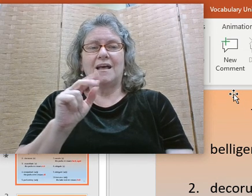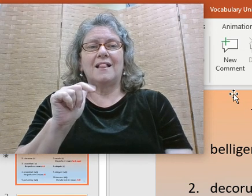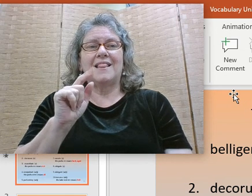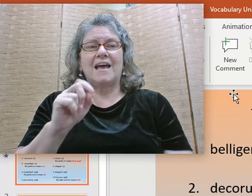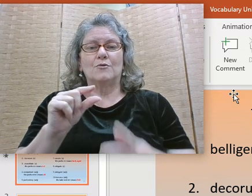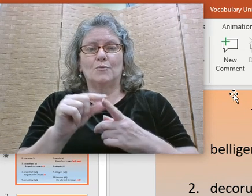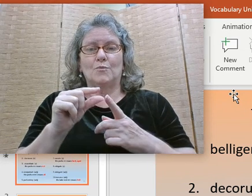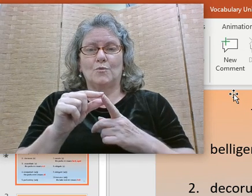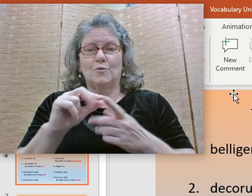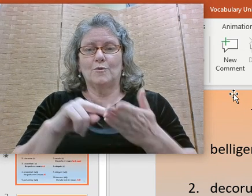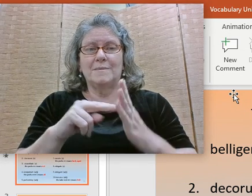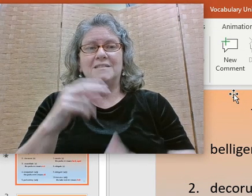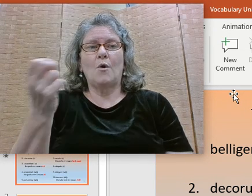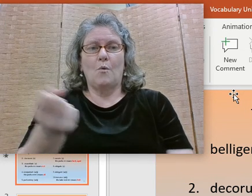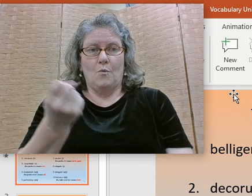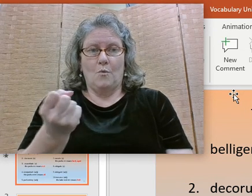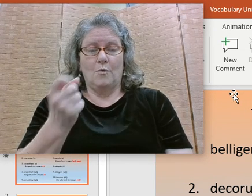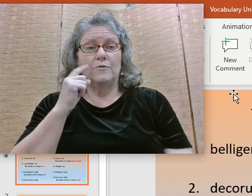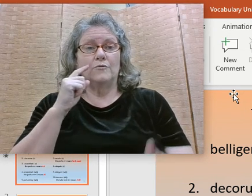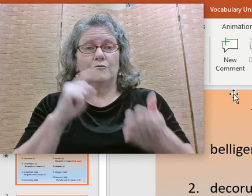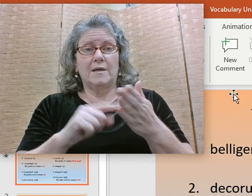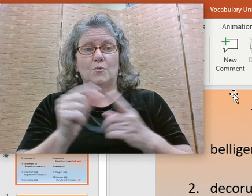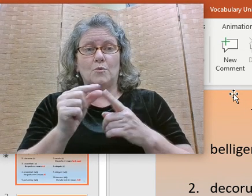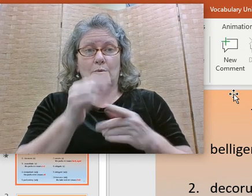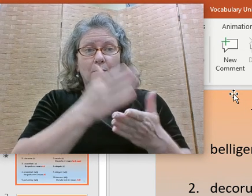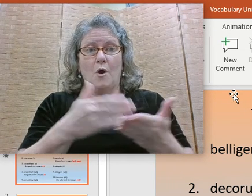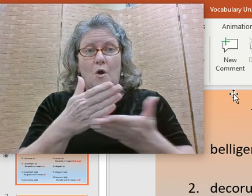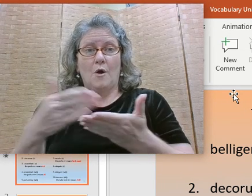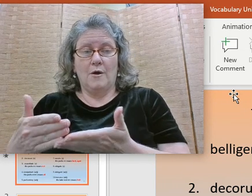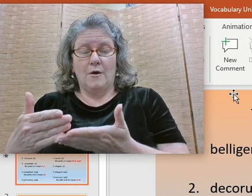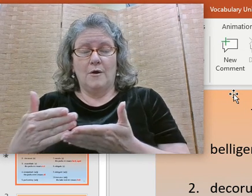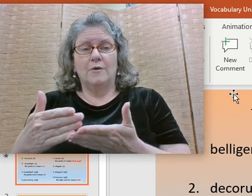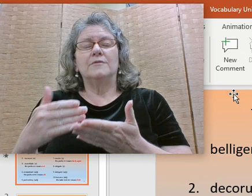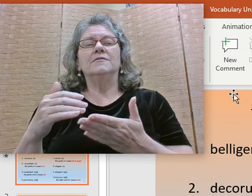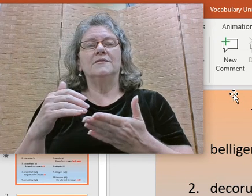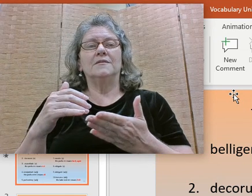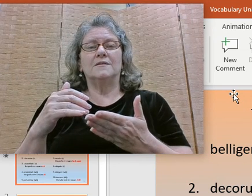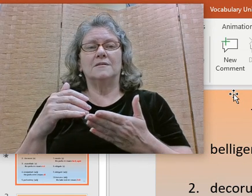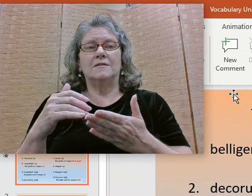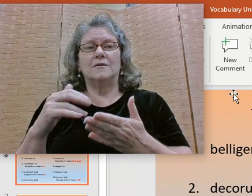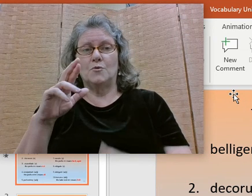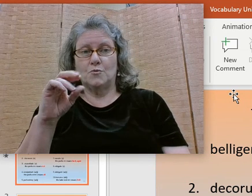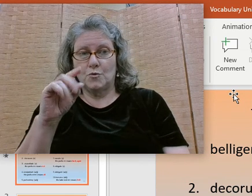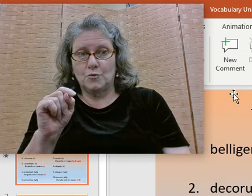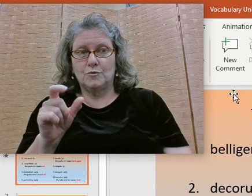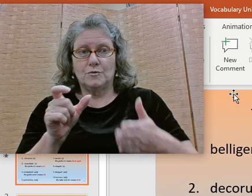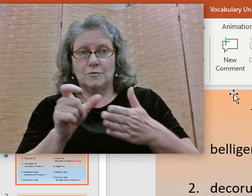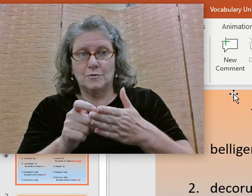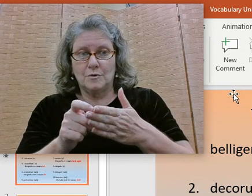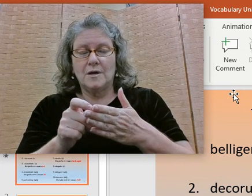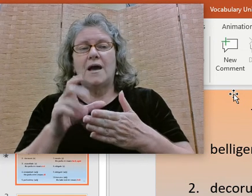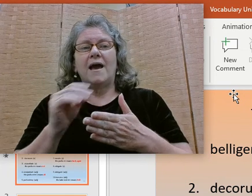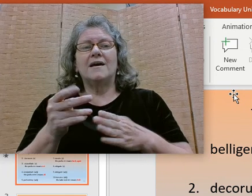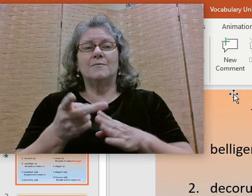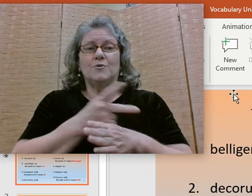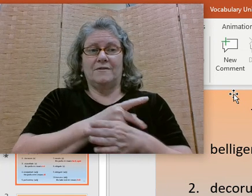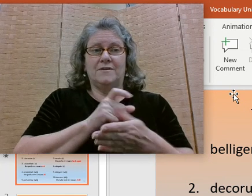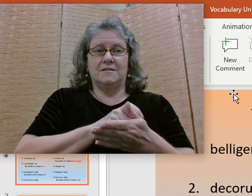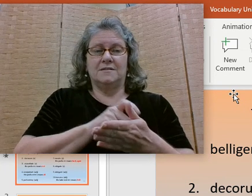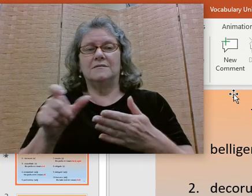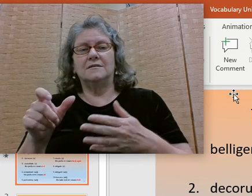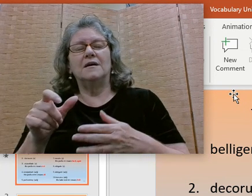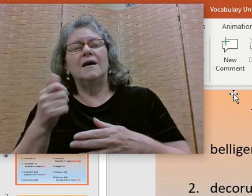hold. So again, if you recognize these word parts, these roots and these prefixes that I've pointed out today, Any other